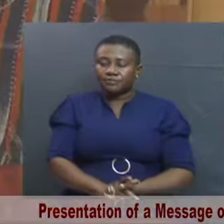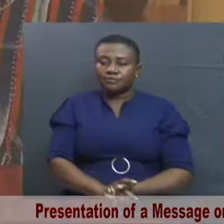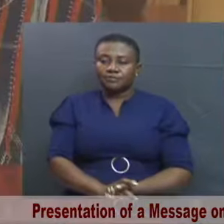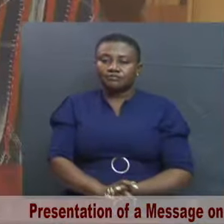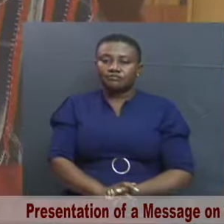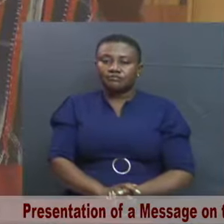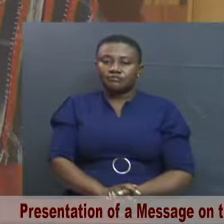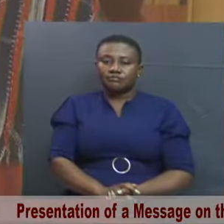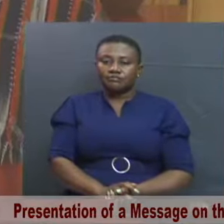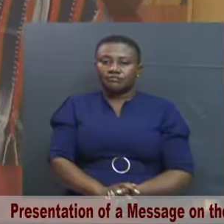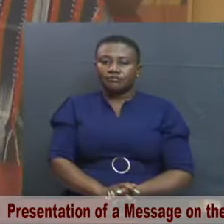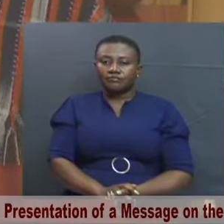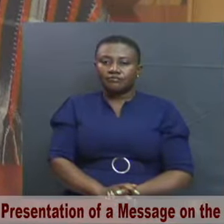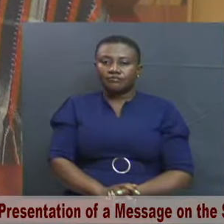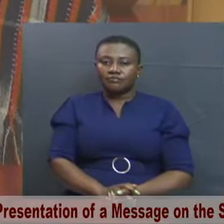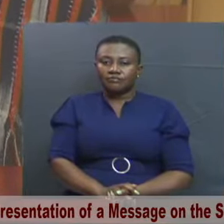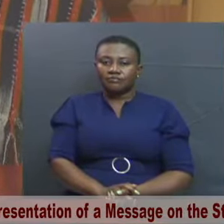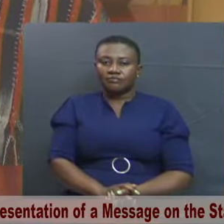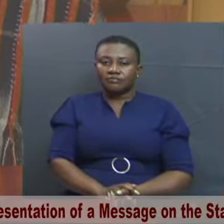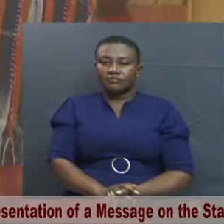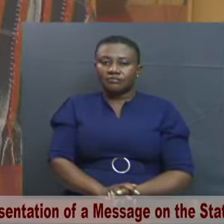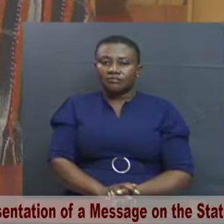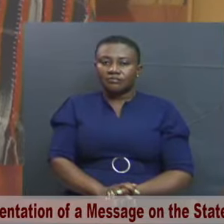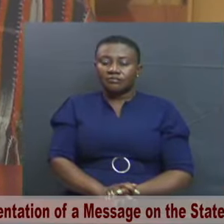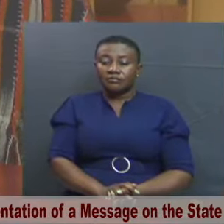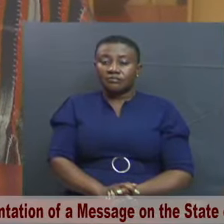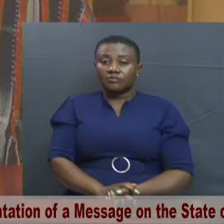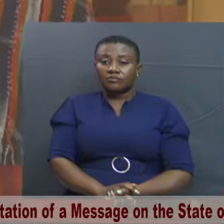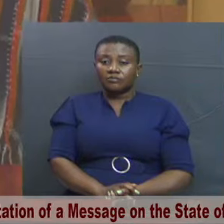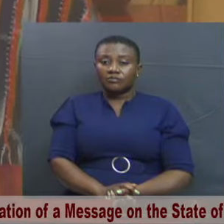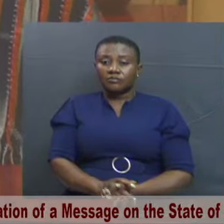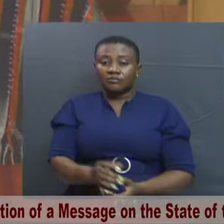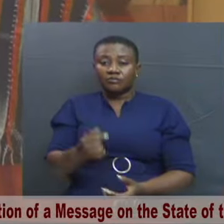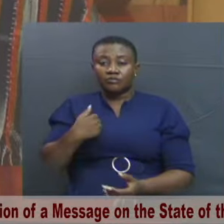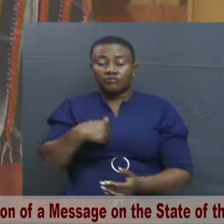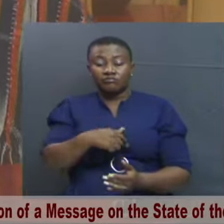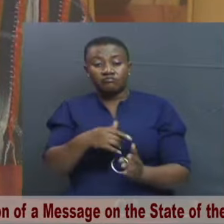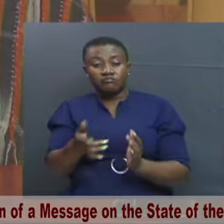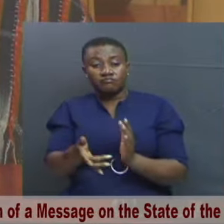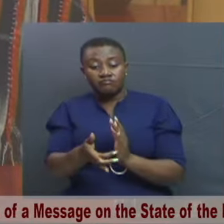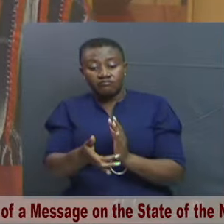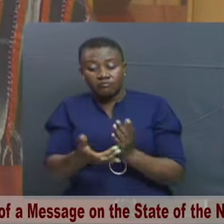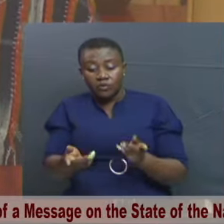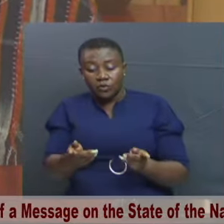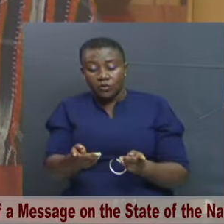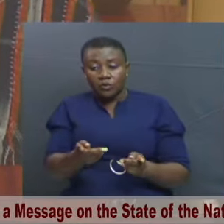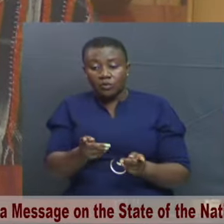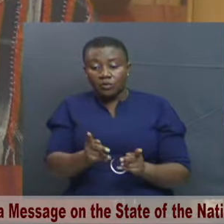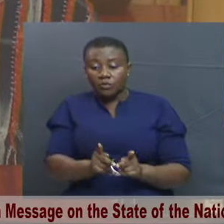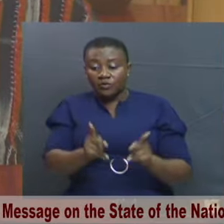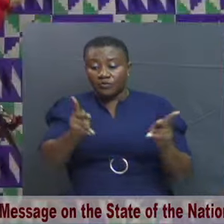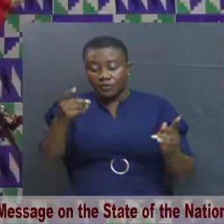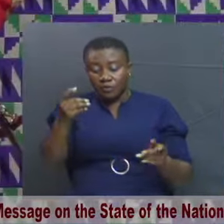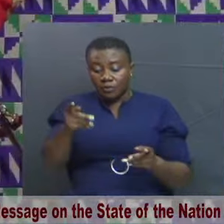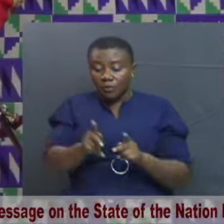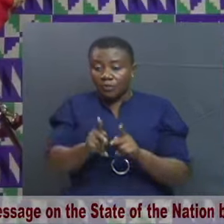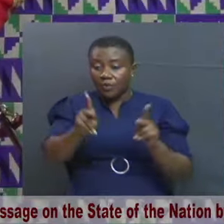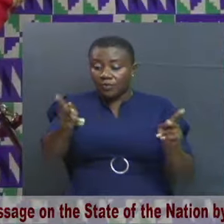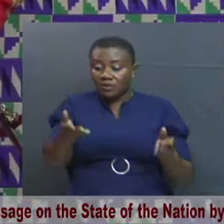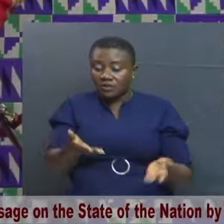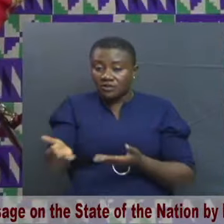inclusion we have digitalized the provisional Public Services of the ports